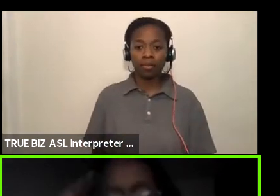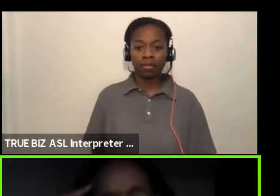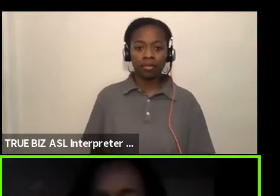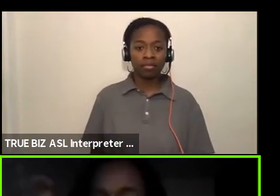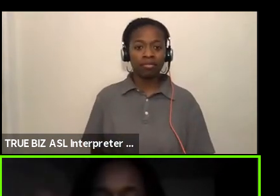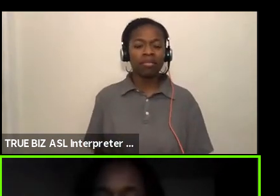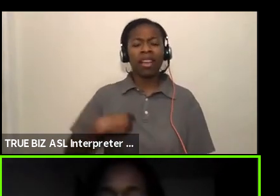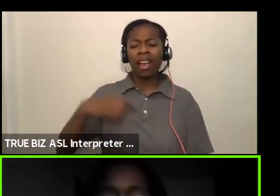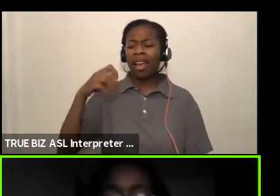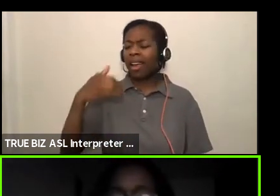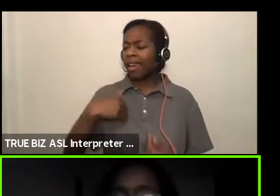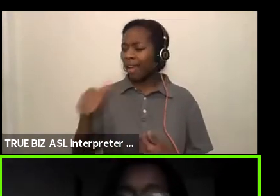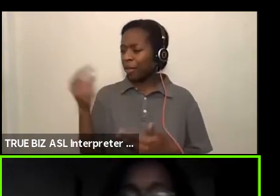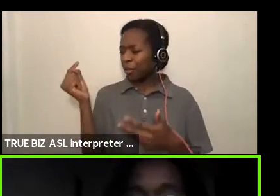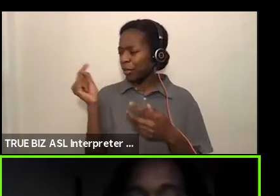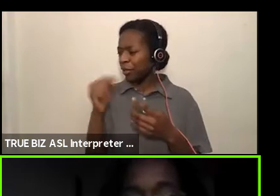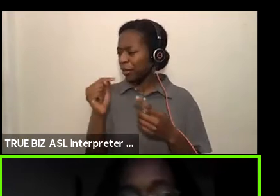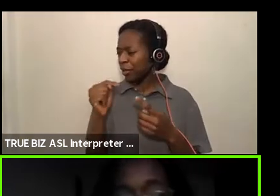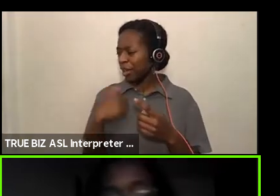I had another point and I lost it, but.